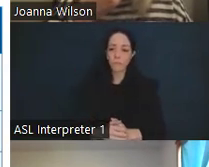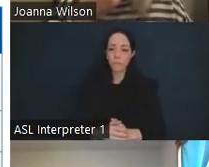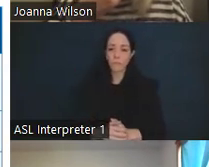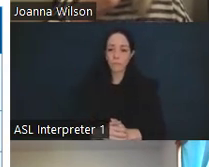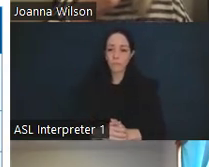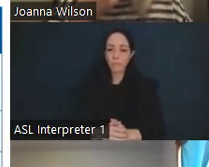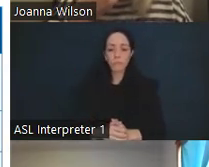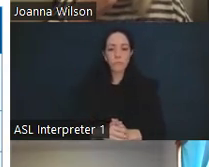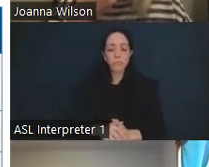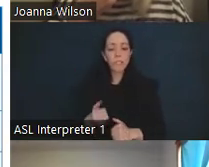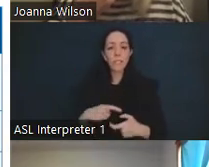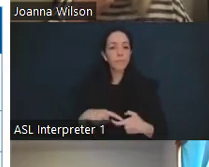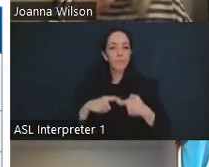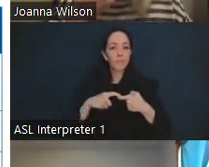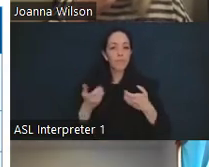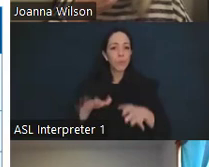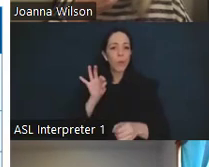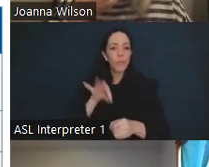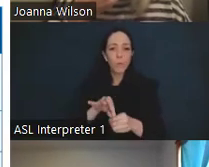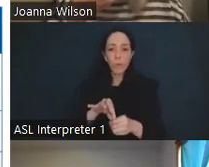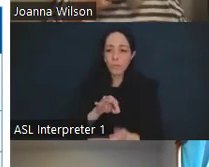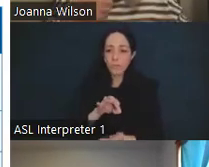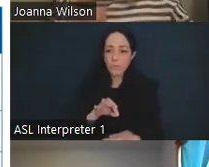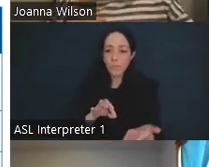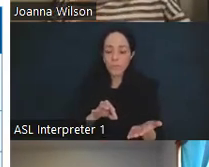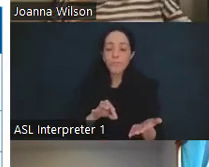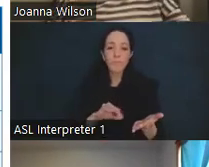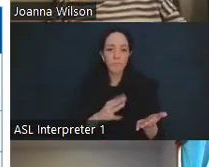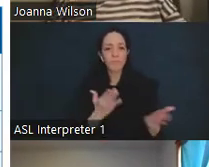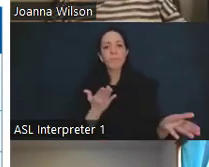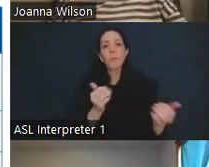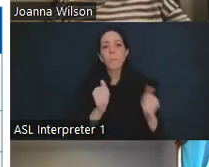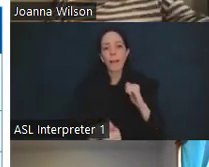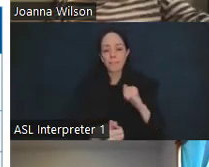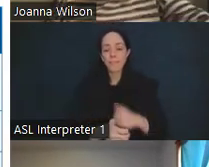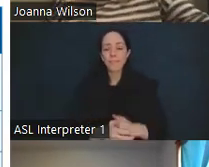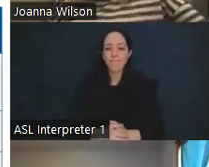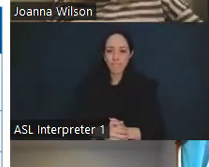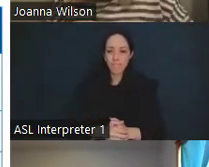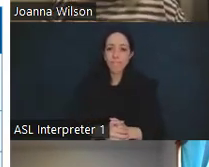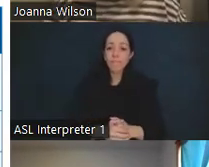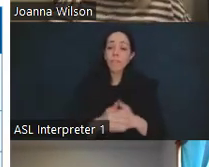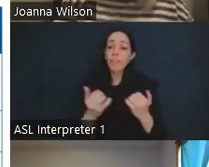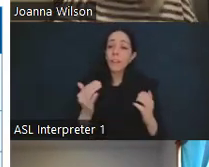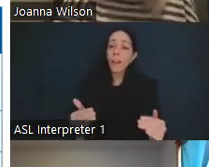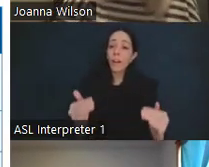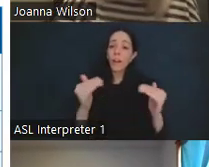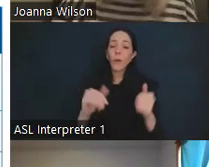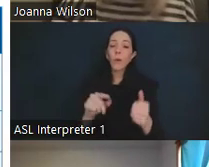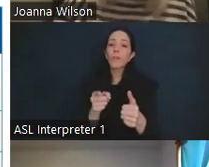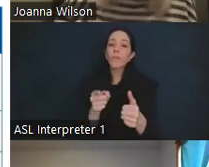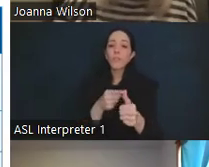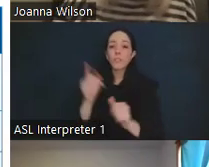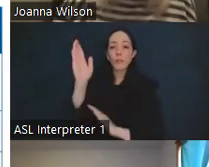Any abstentions? The motion carries. So moving to our first